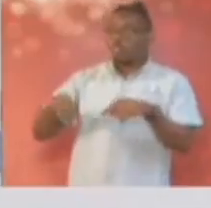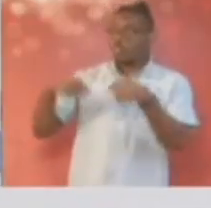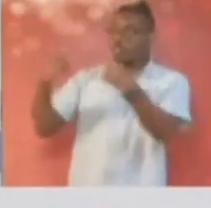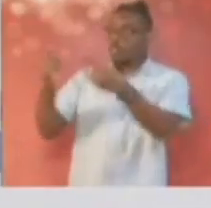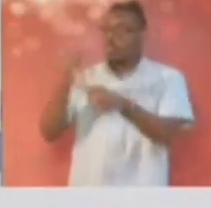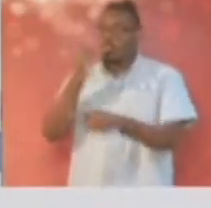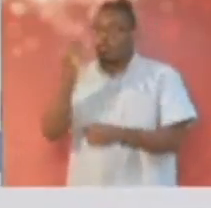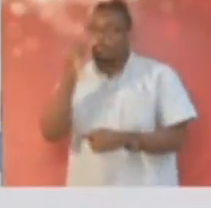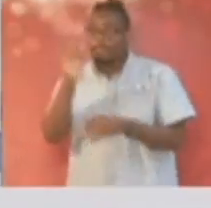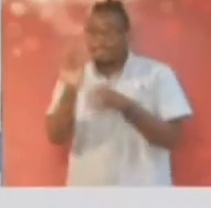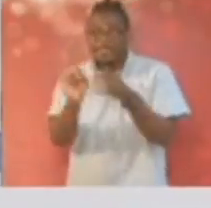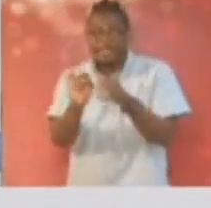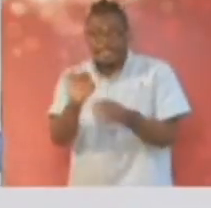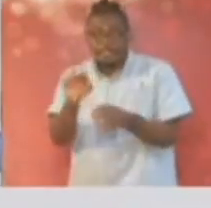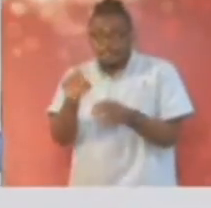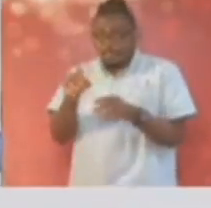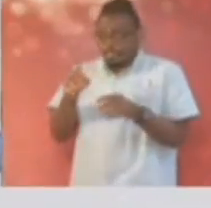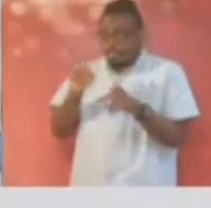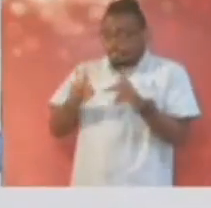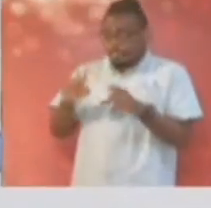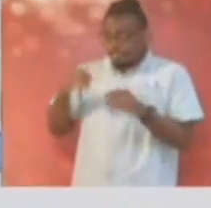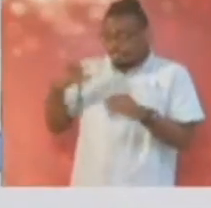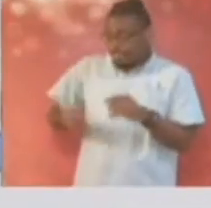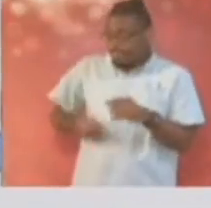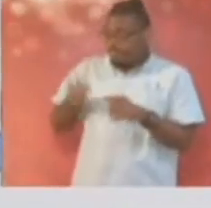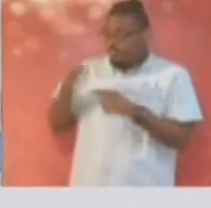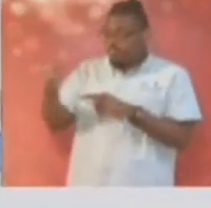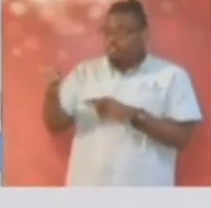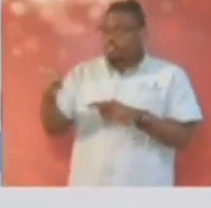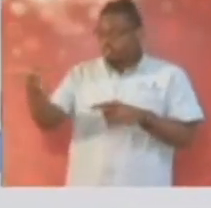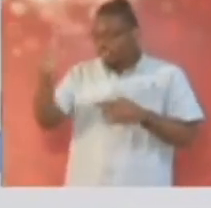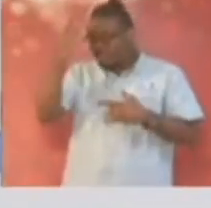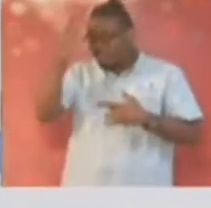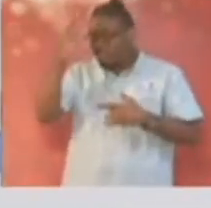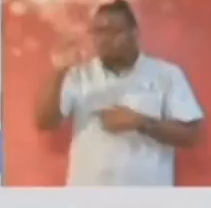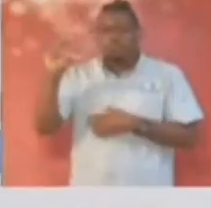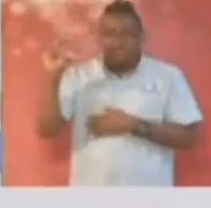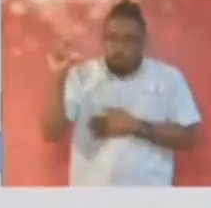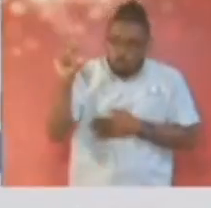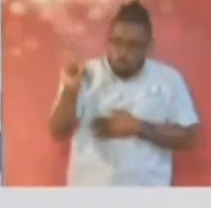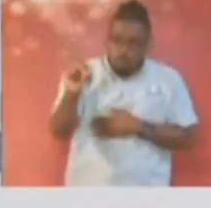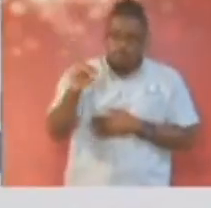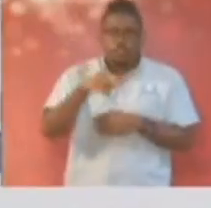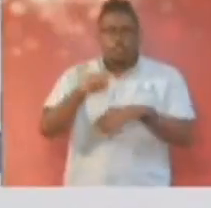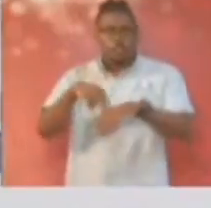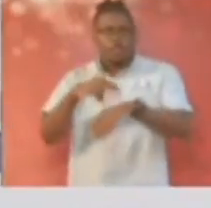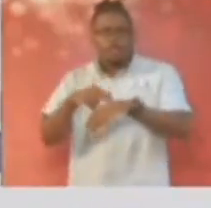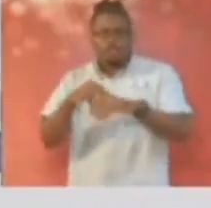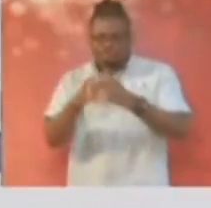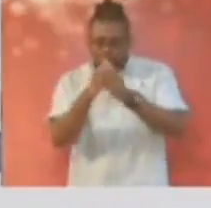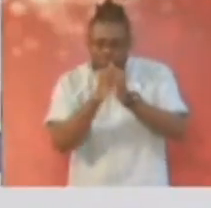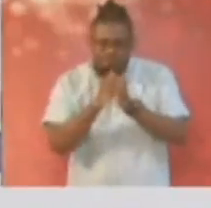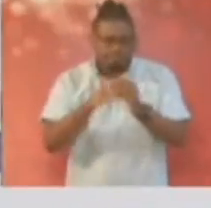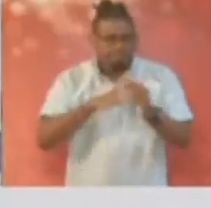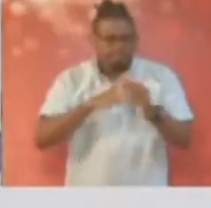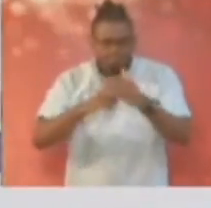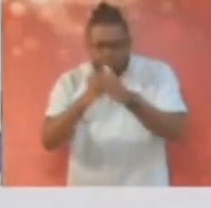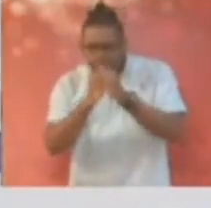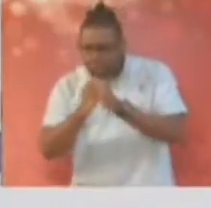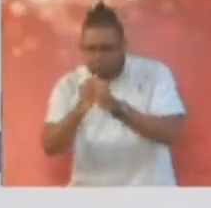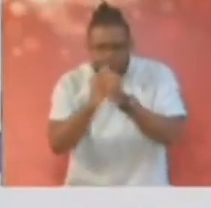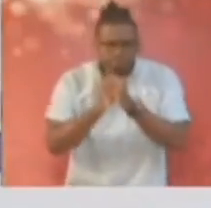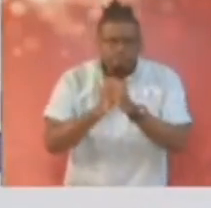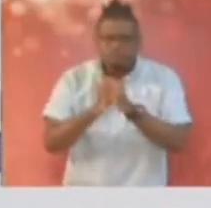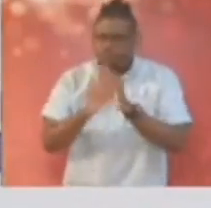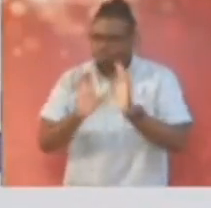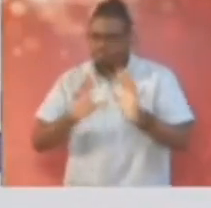invited. Follow the new normal and do your Diwali pujas, worship, and fellowship online with your